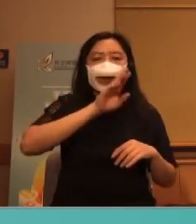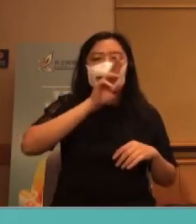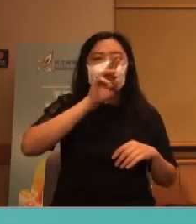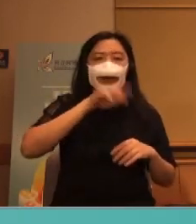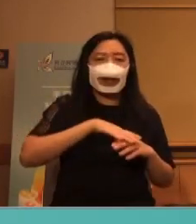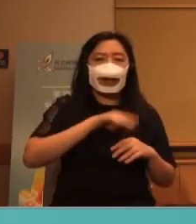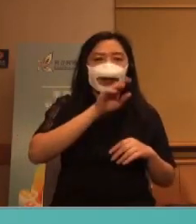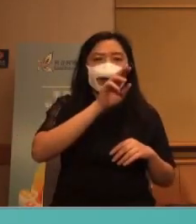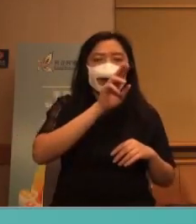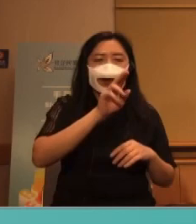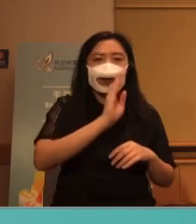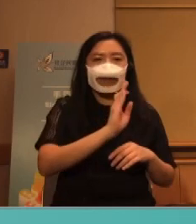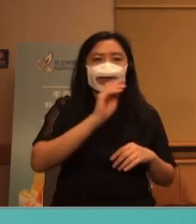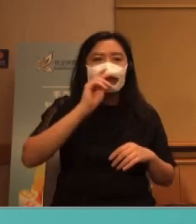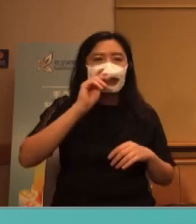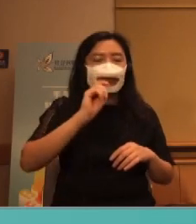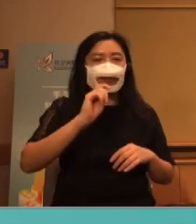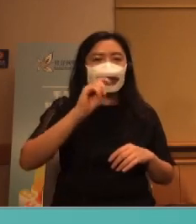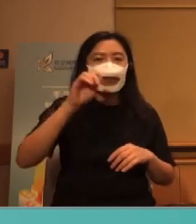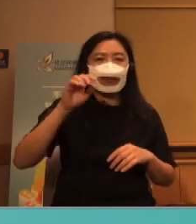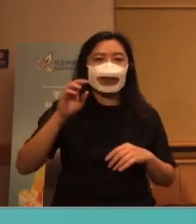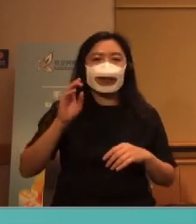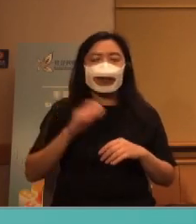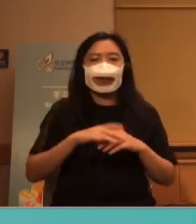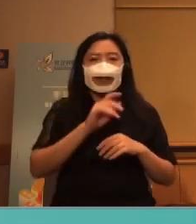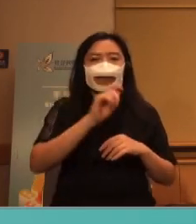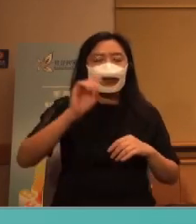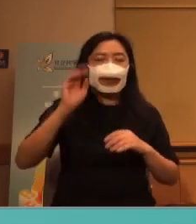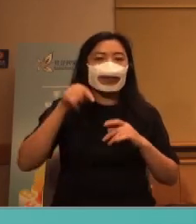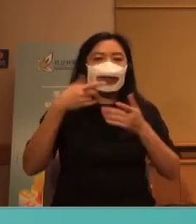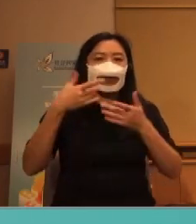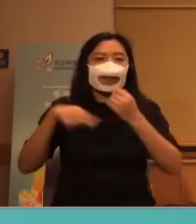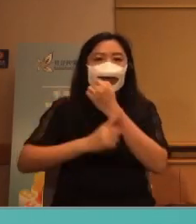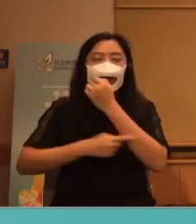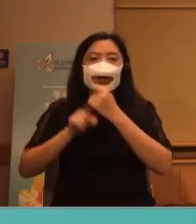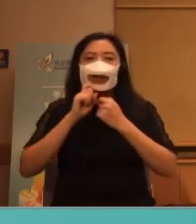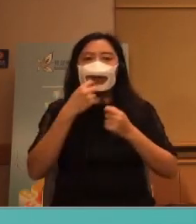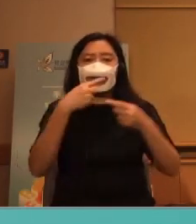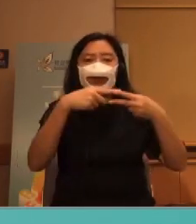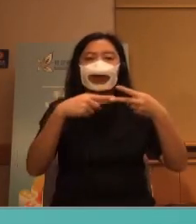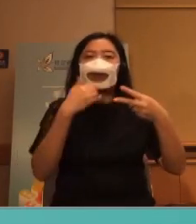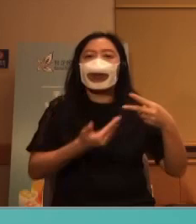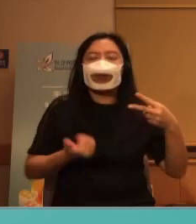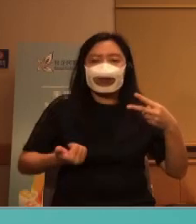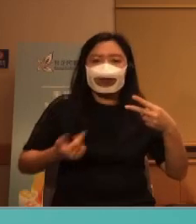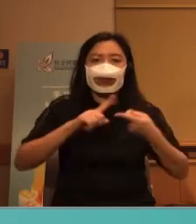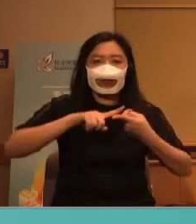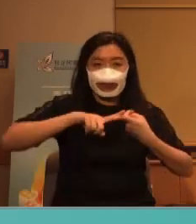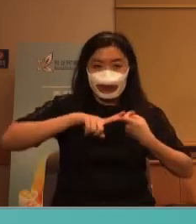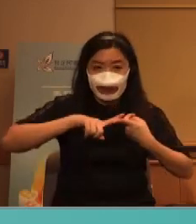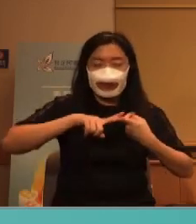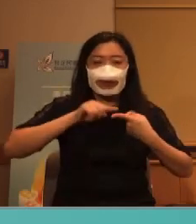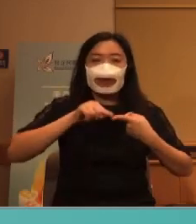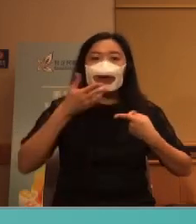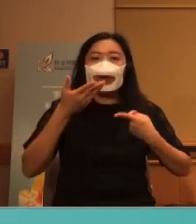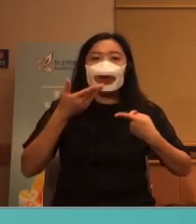legal perspective, I think has a couple perspectives. First and foremost is, you know, from a 3 Arrow perspective, they're always